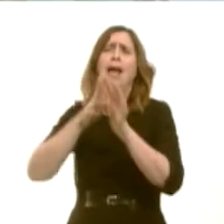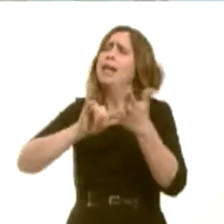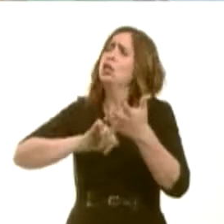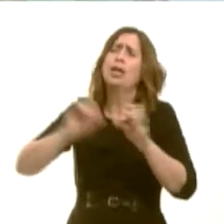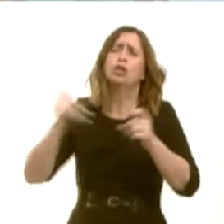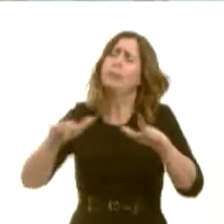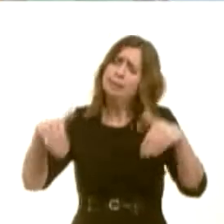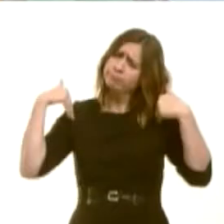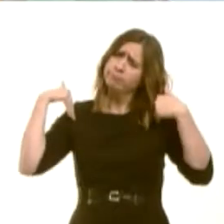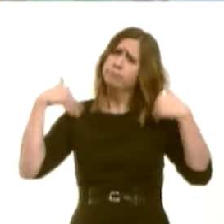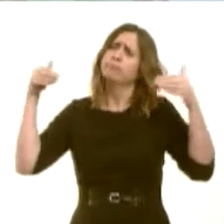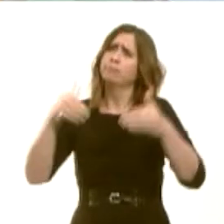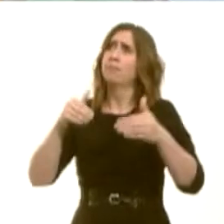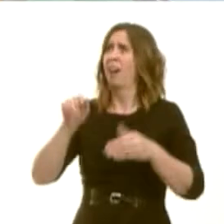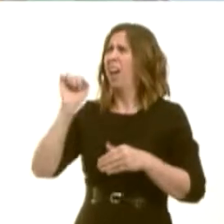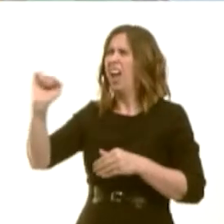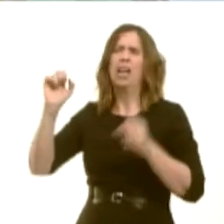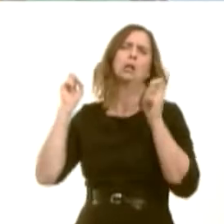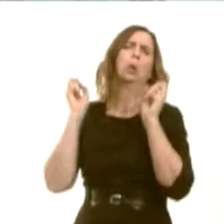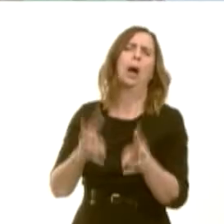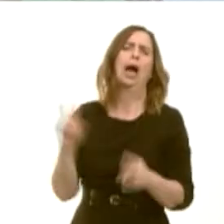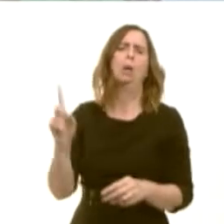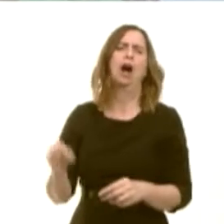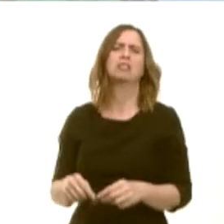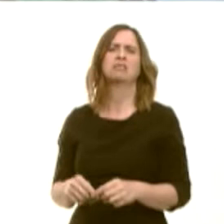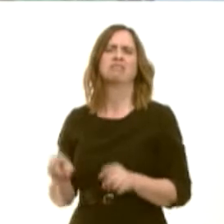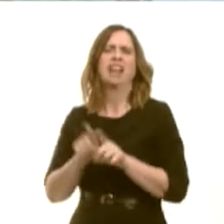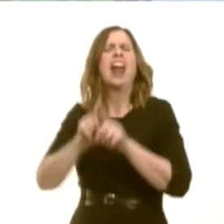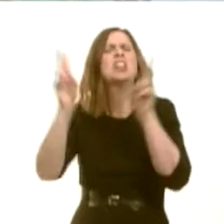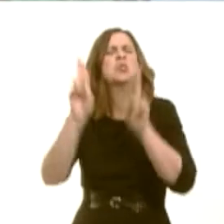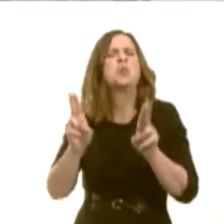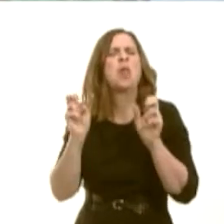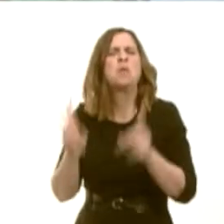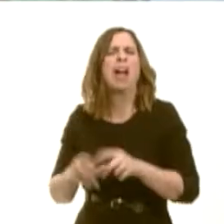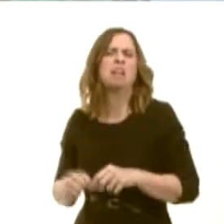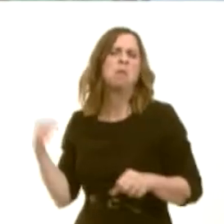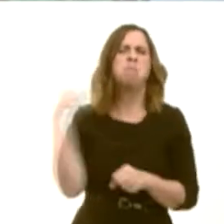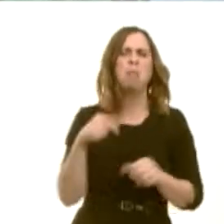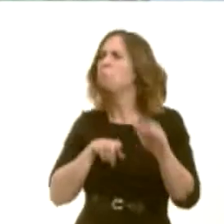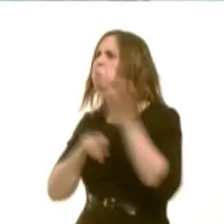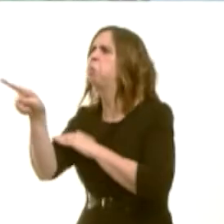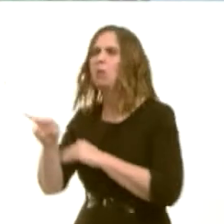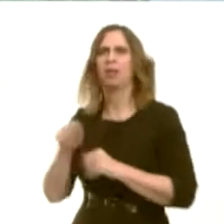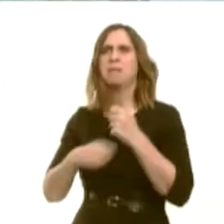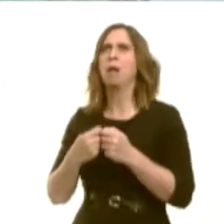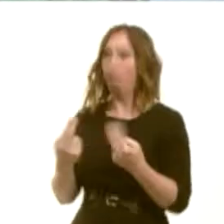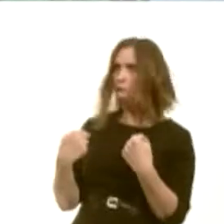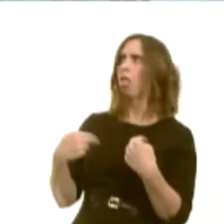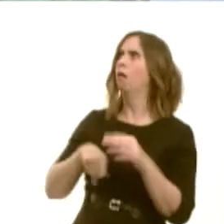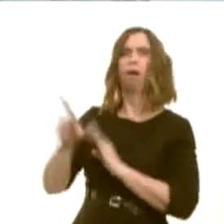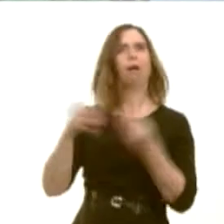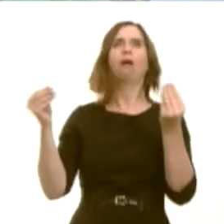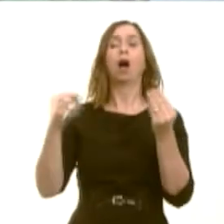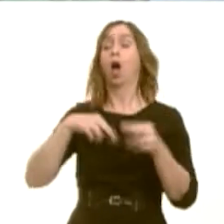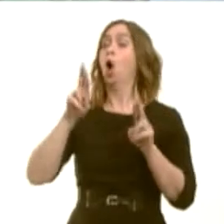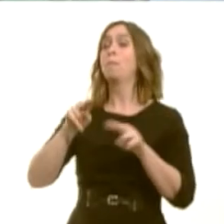playground, hit you and run away without being seen. That's the sort of person we're talking about. Those are the calibre of politicians that we have at the moment in Westminster, and that will change, we